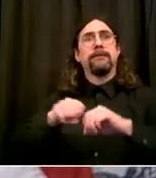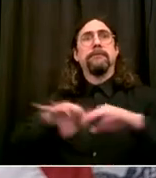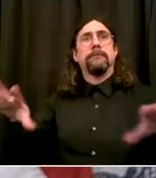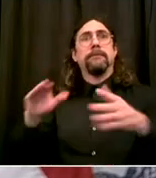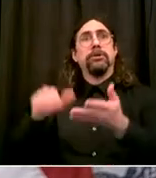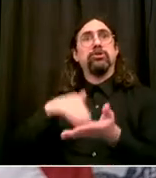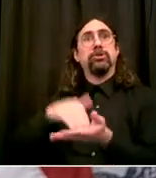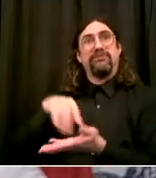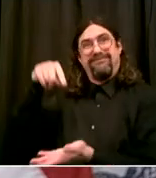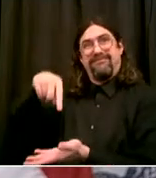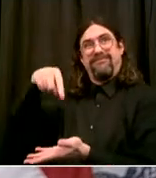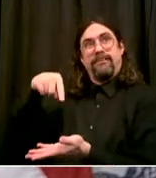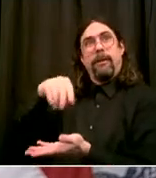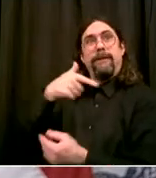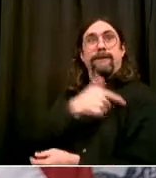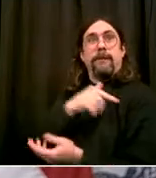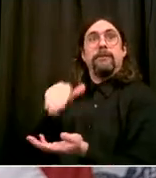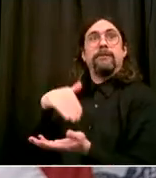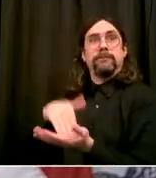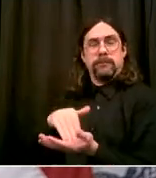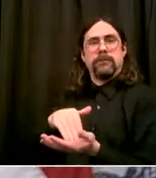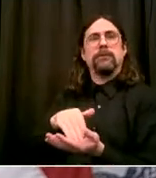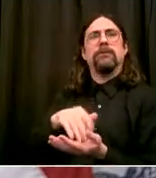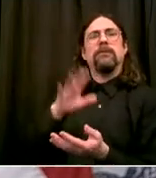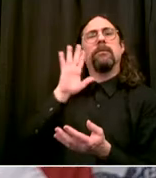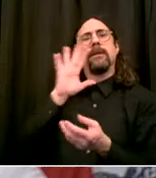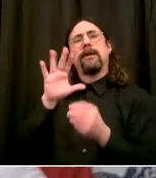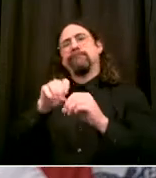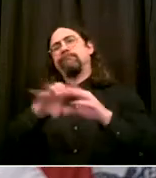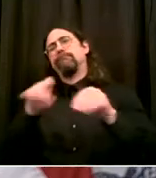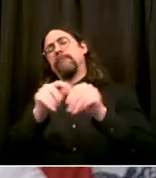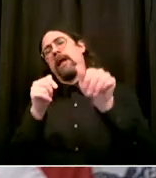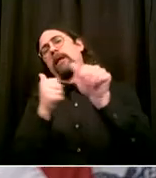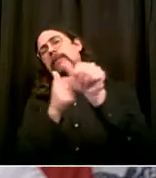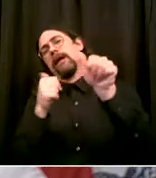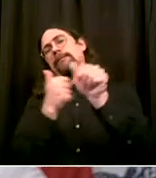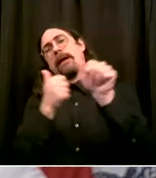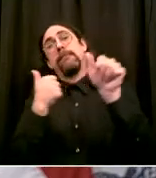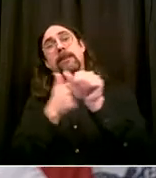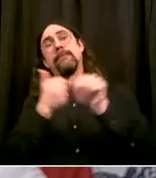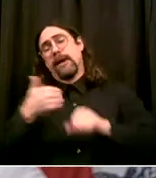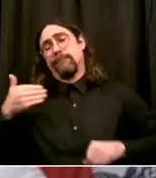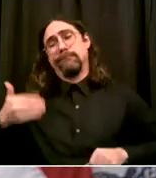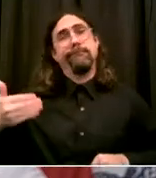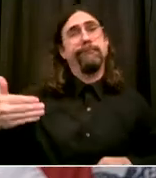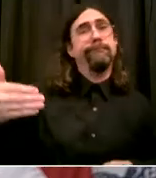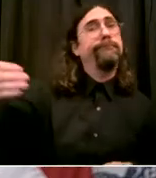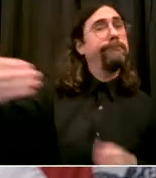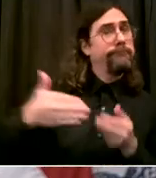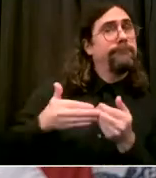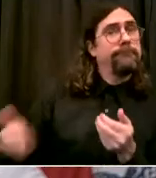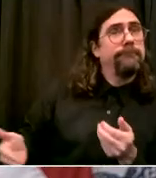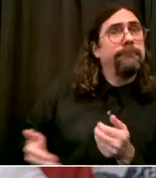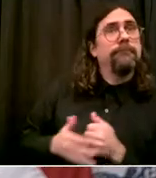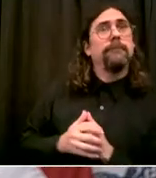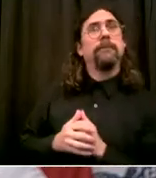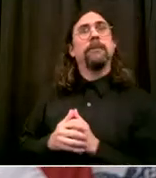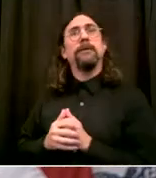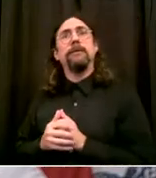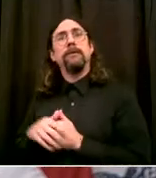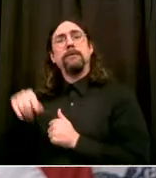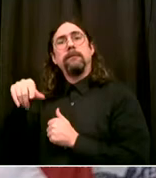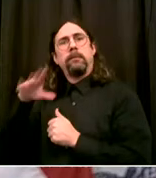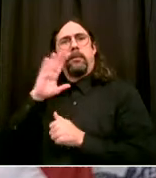how each center will relate to the overall number, how the different categories, suffice it to say, you'll be hearing more and more about that with each day to